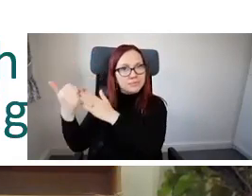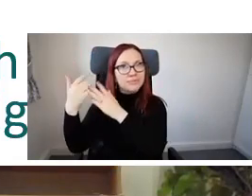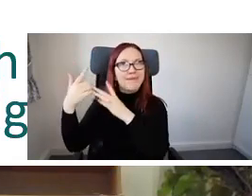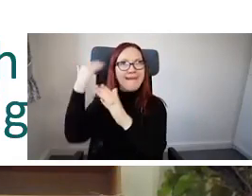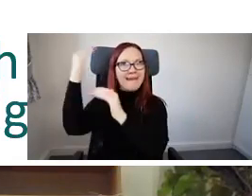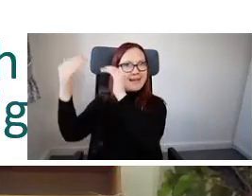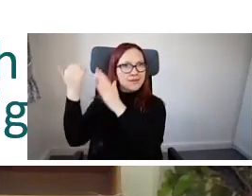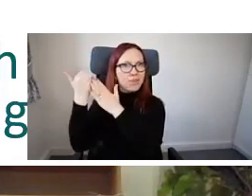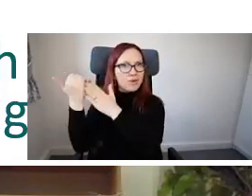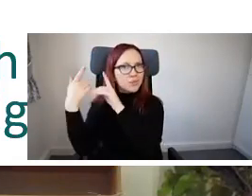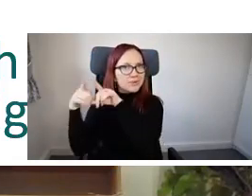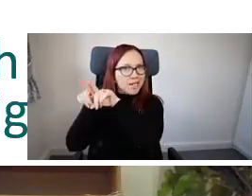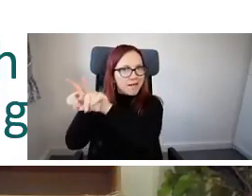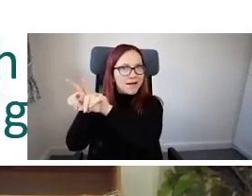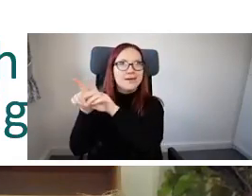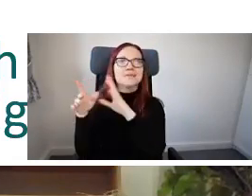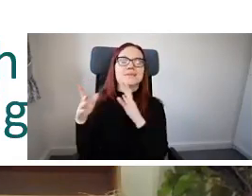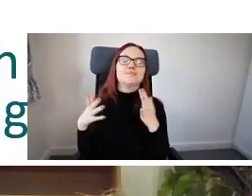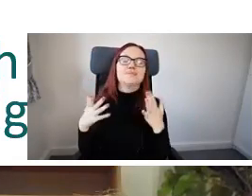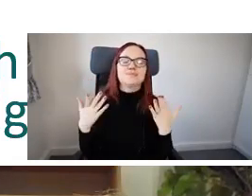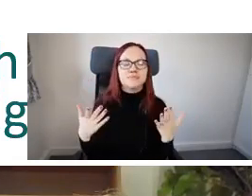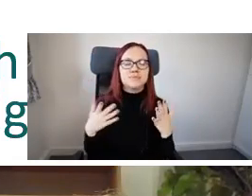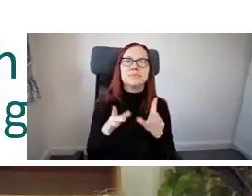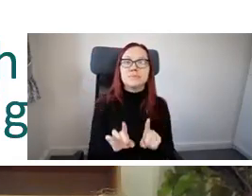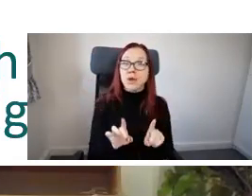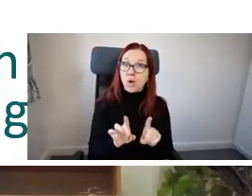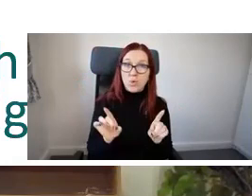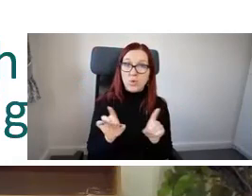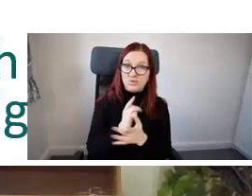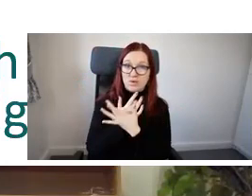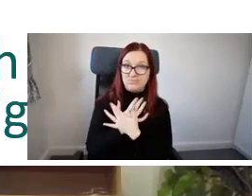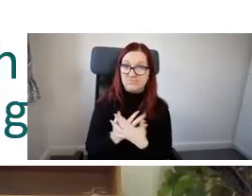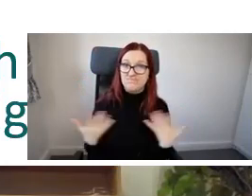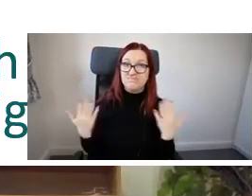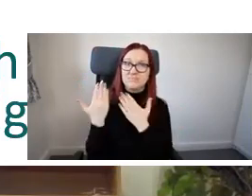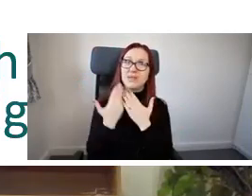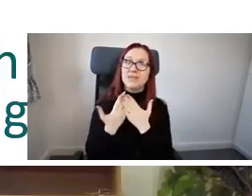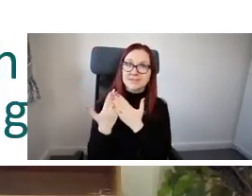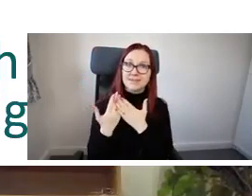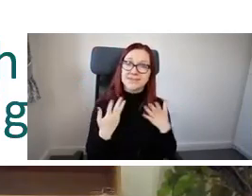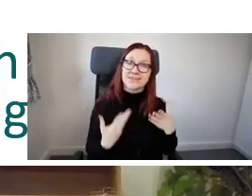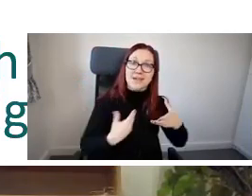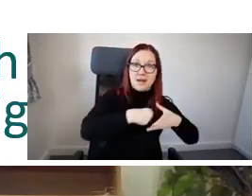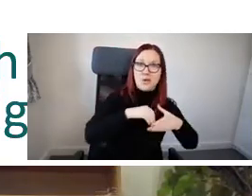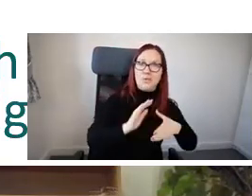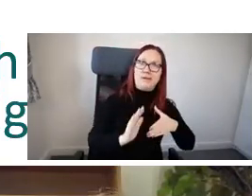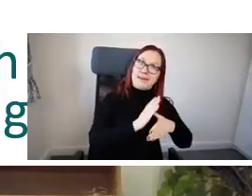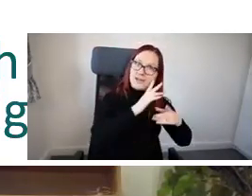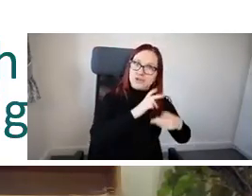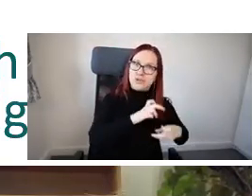alliance. There are also a lot of studies that were included in our initial searches, so